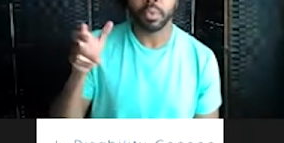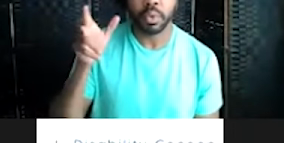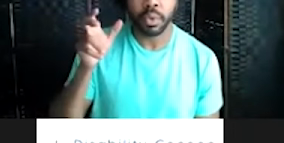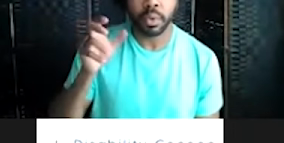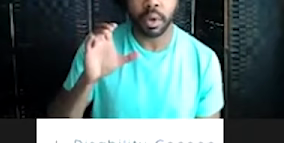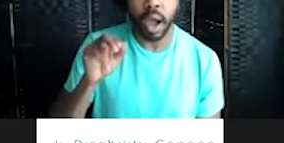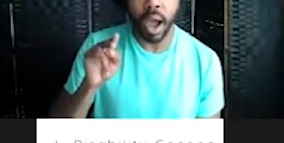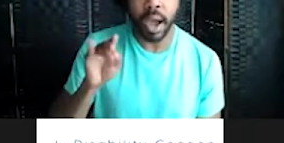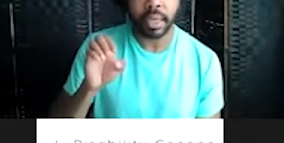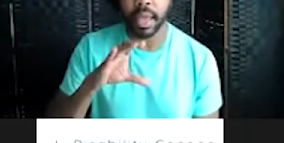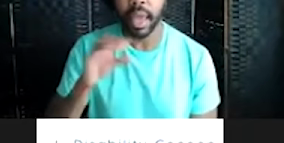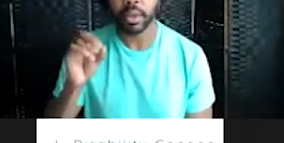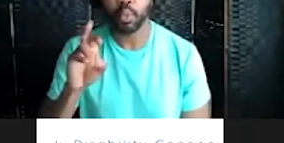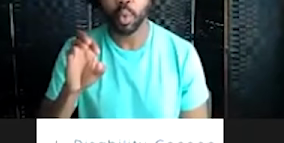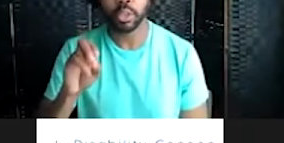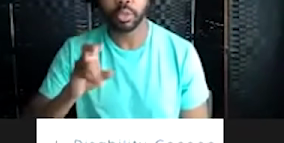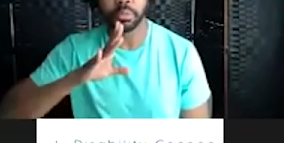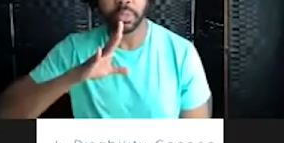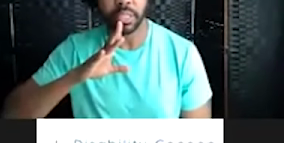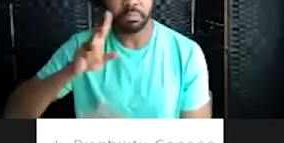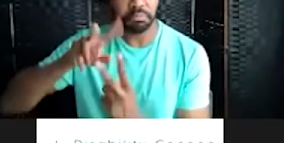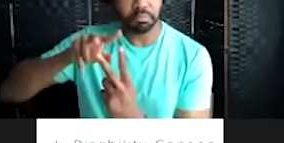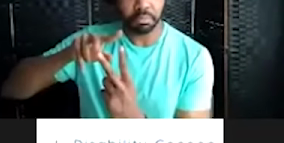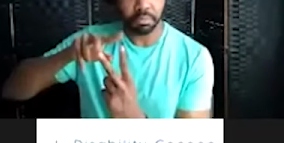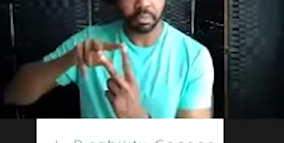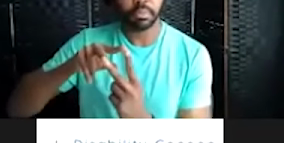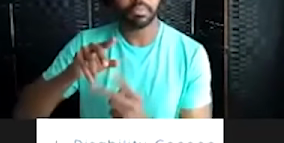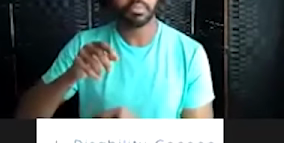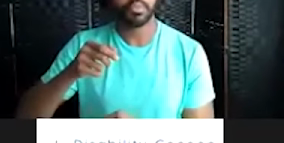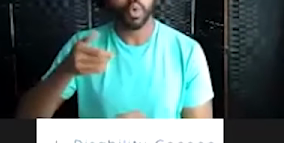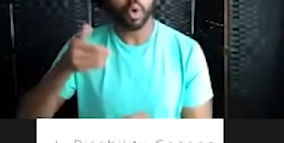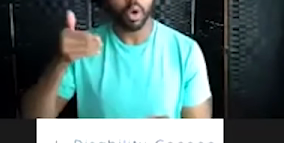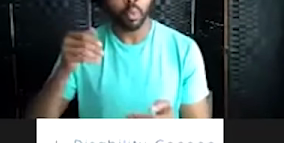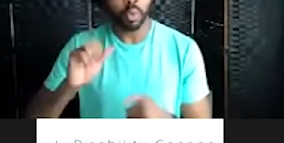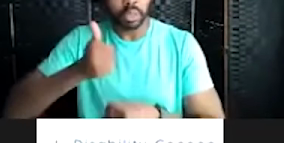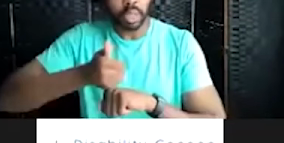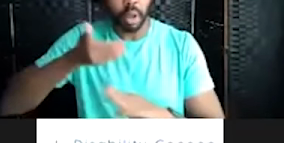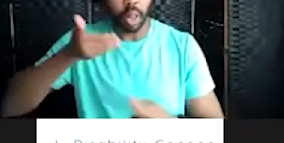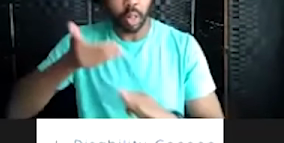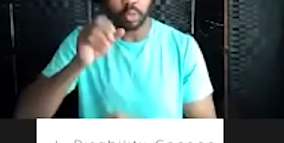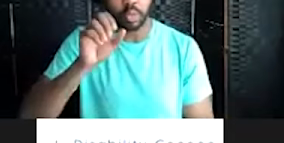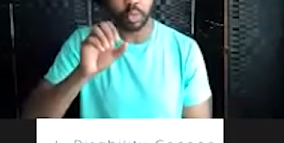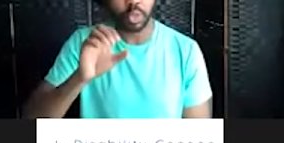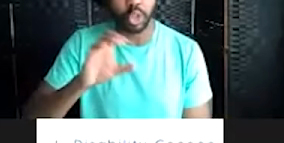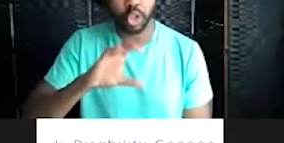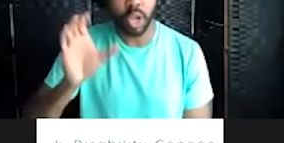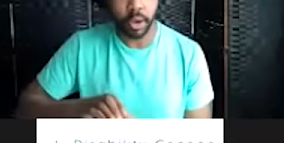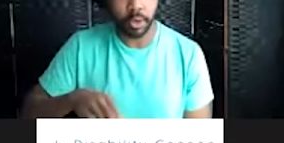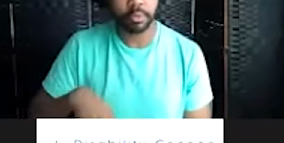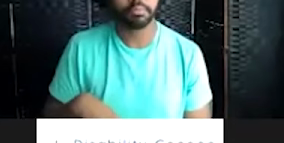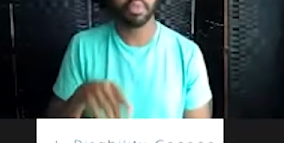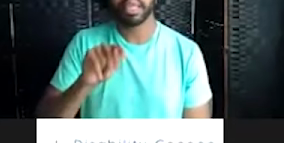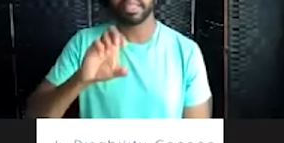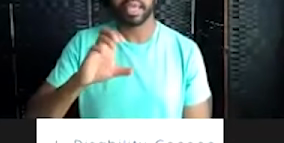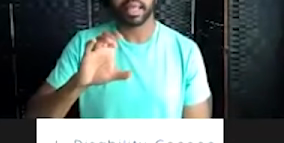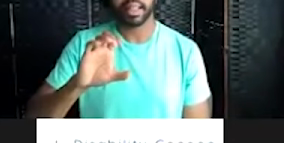south of Chicago. The TECLab opened its doors in 2017 in order to